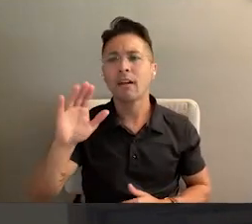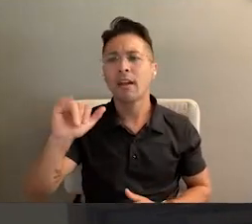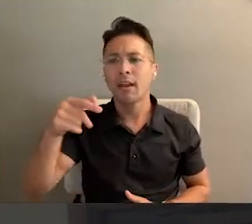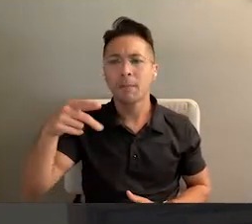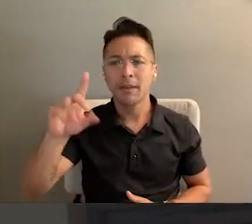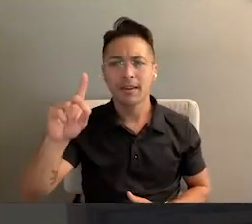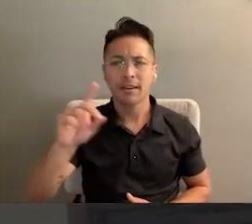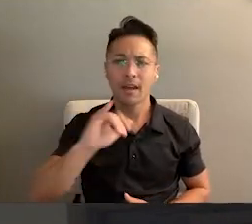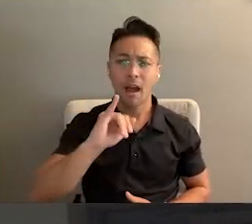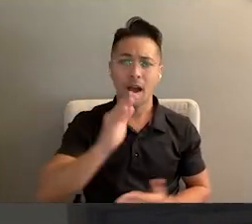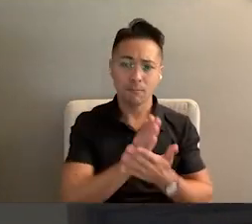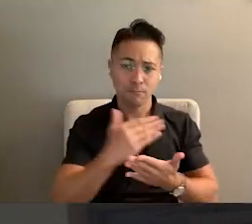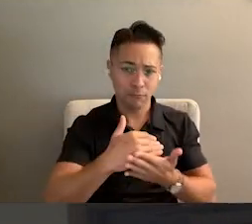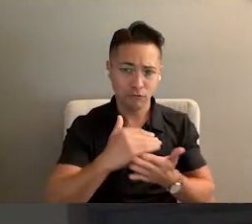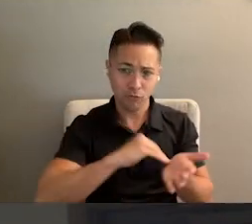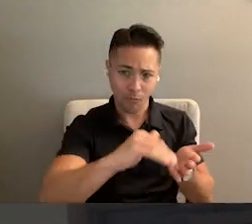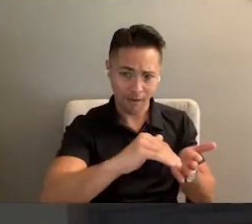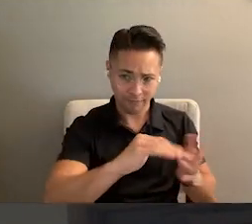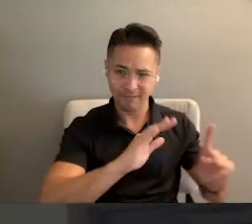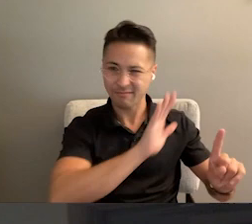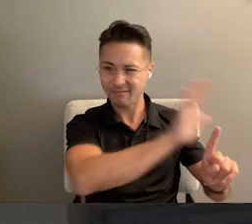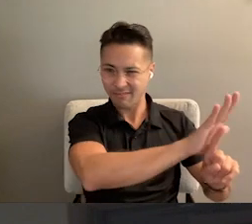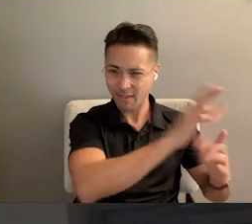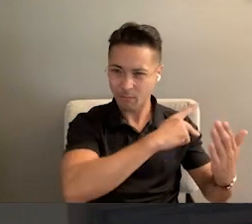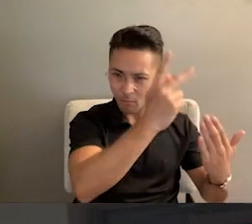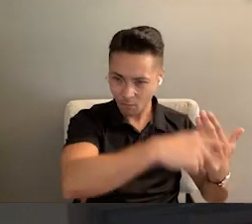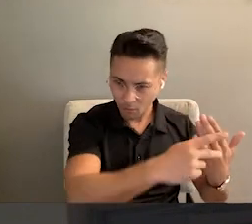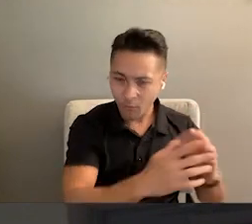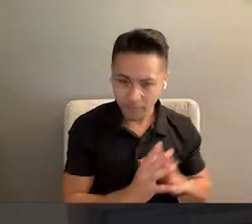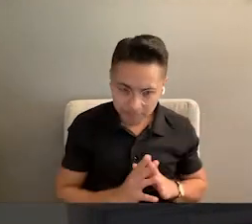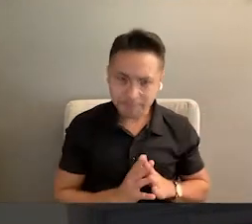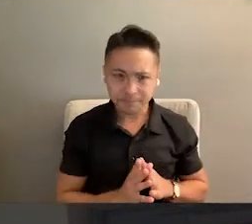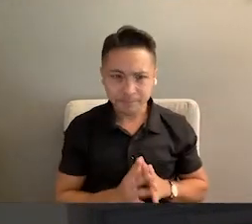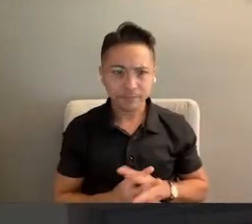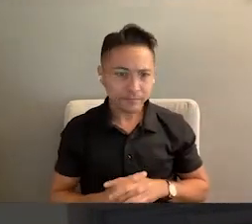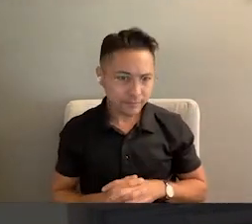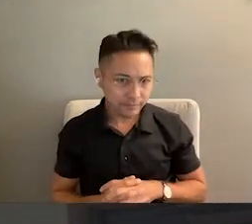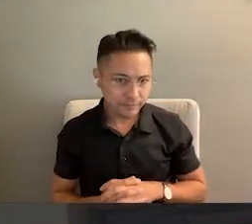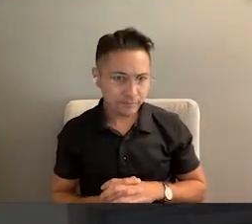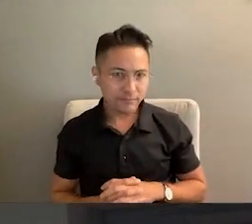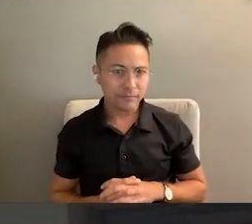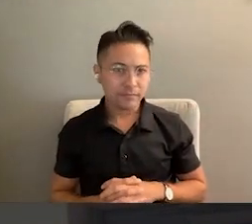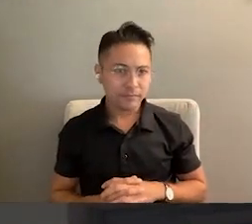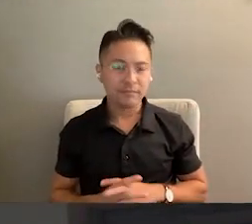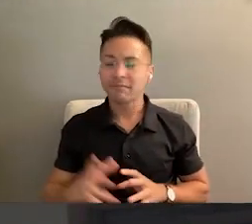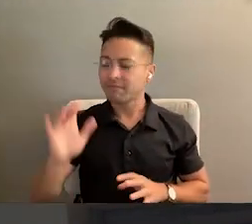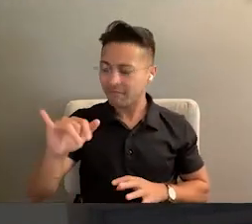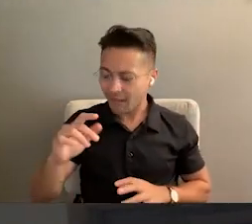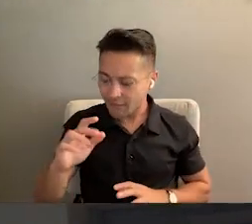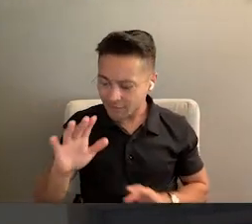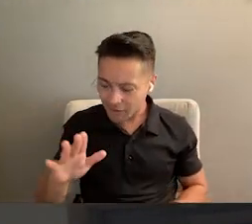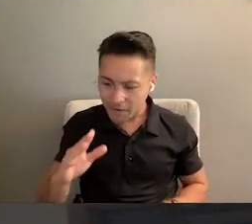of you, I'm sure, are aware of APD's iBudget waiver program. It is